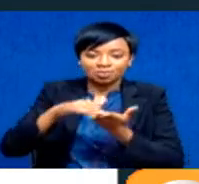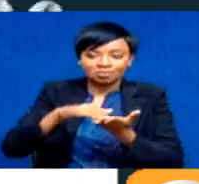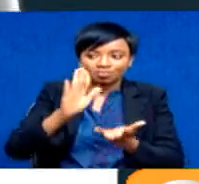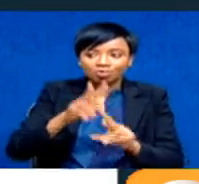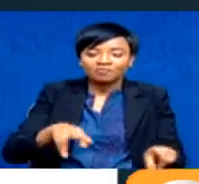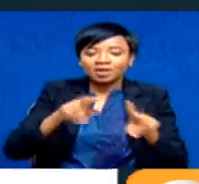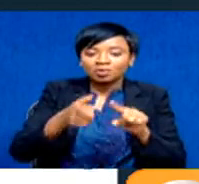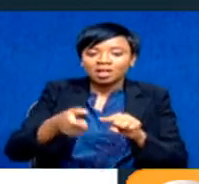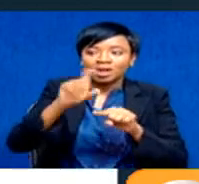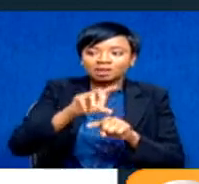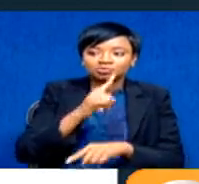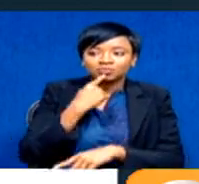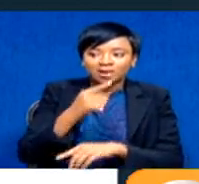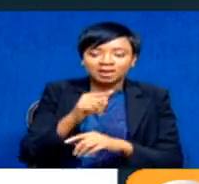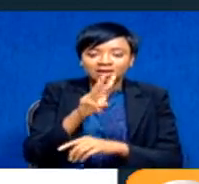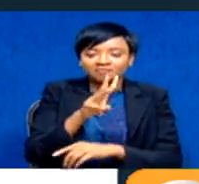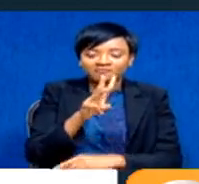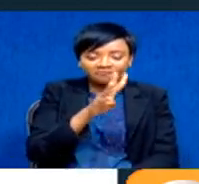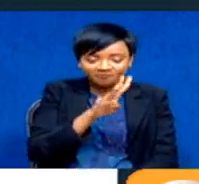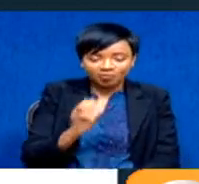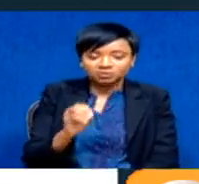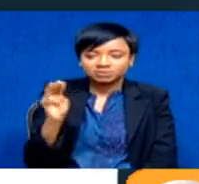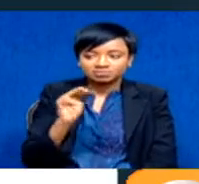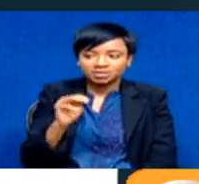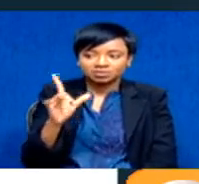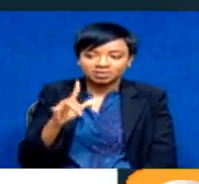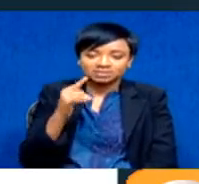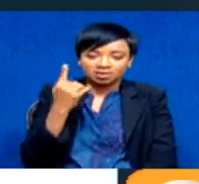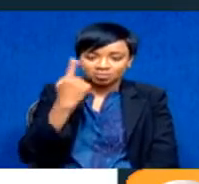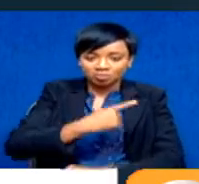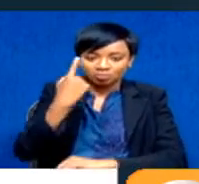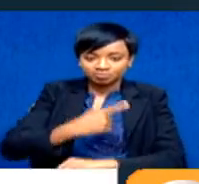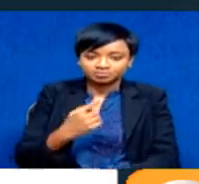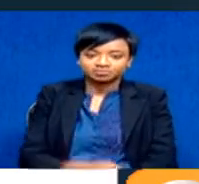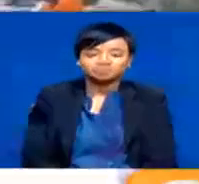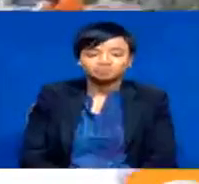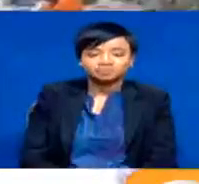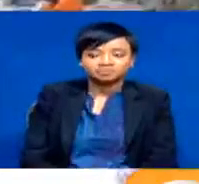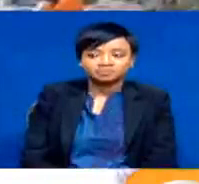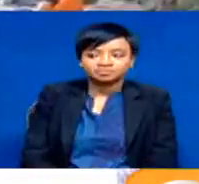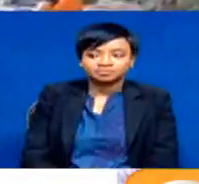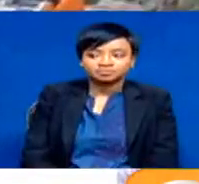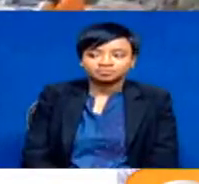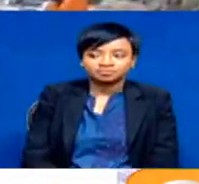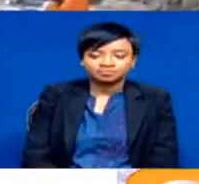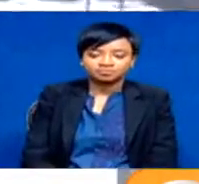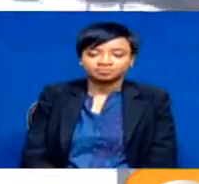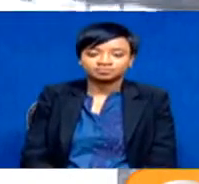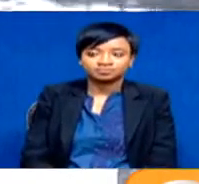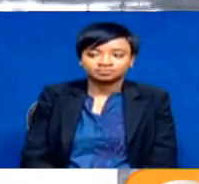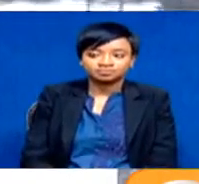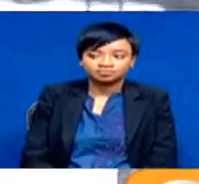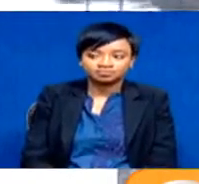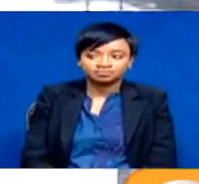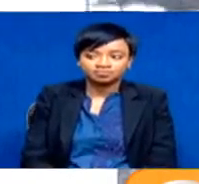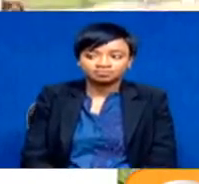by 140 million liters a day. Well, this was Nairobi Water's master plan for developing new water